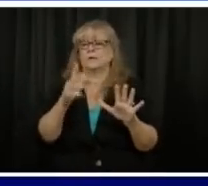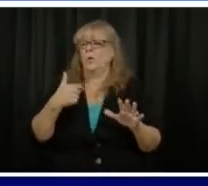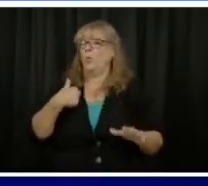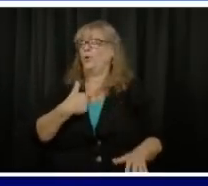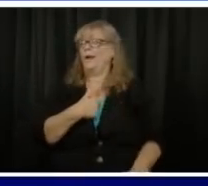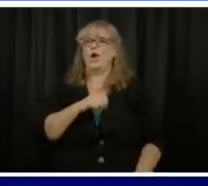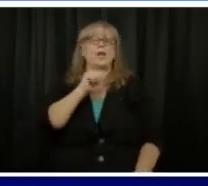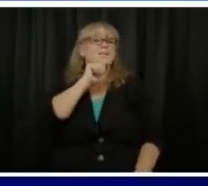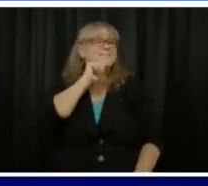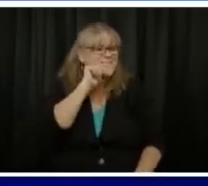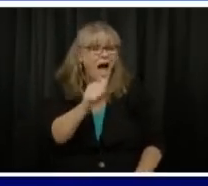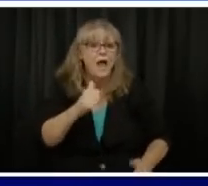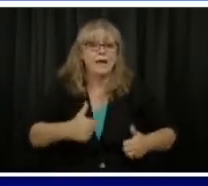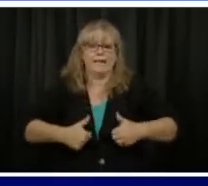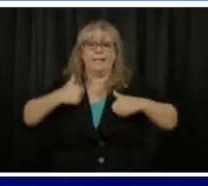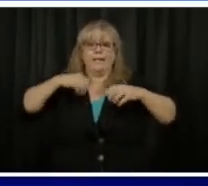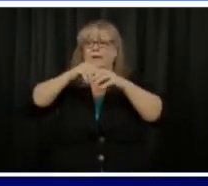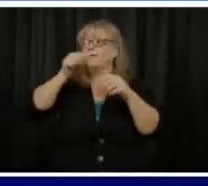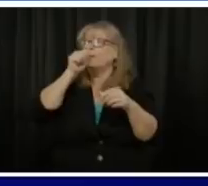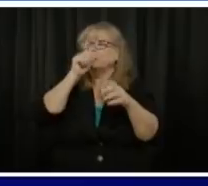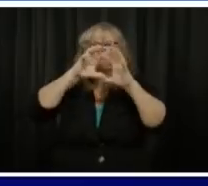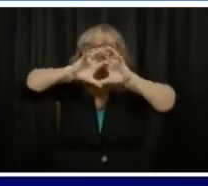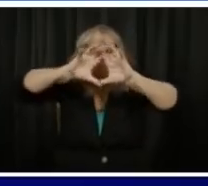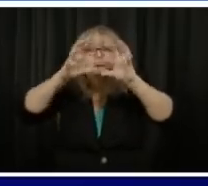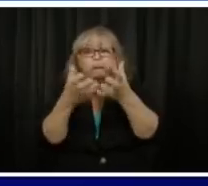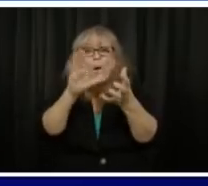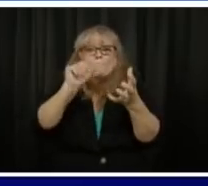are going to be working in stores, working in